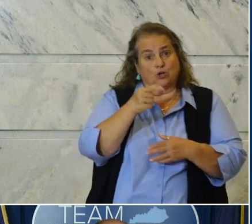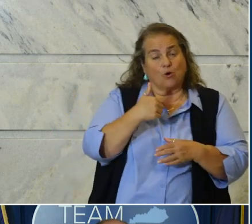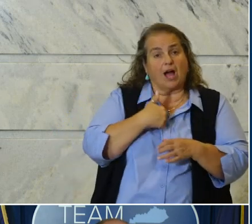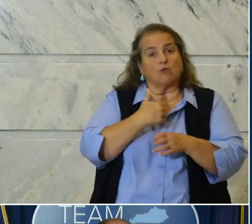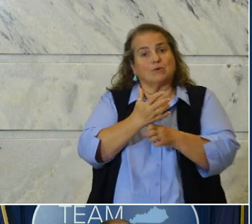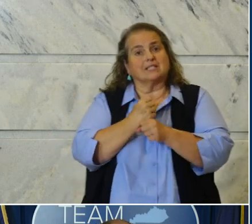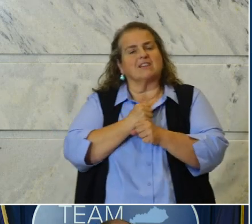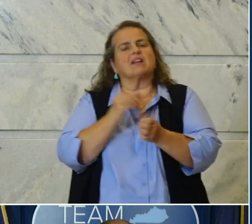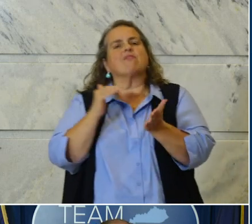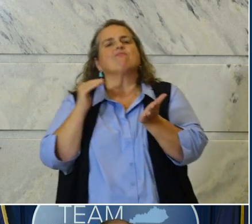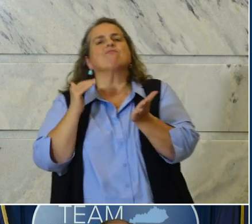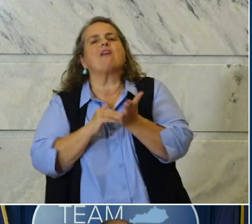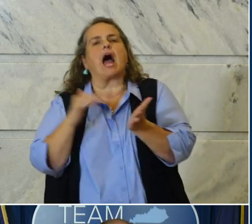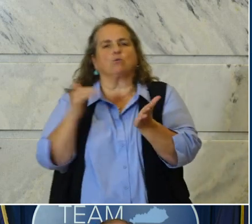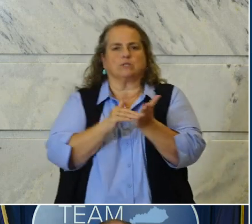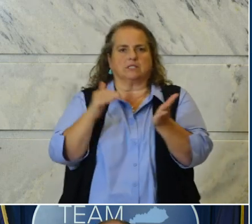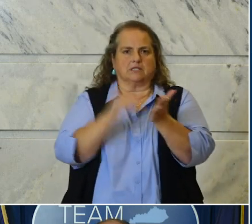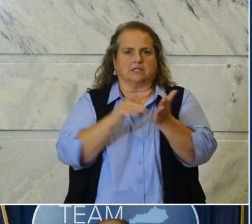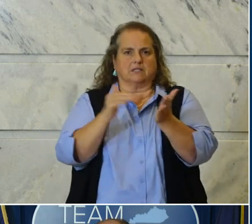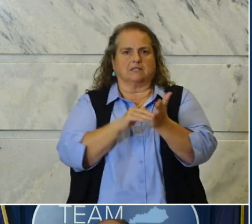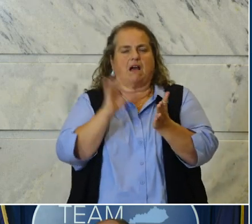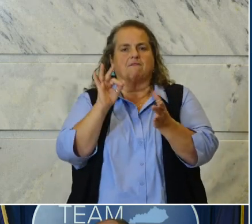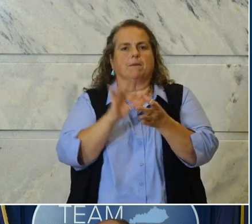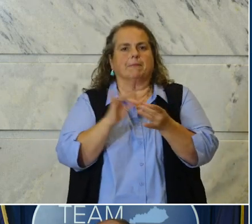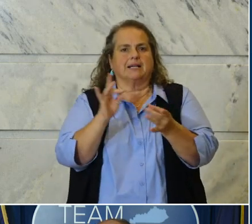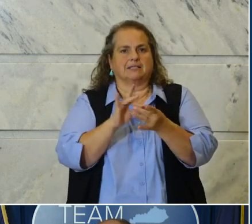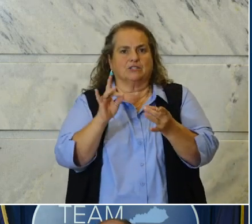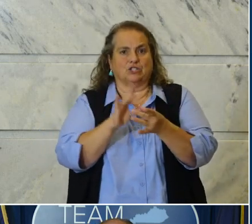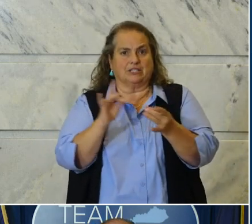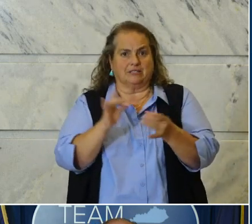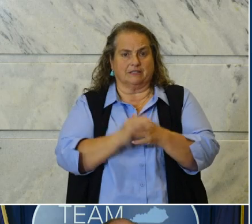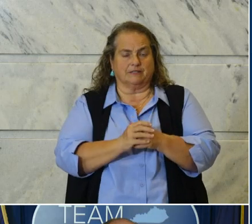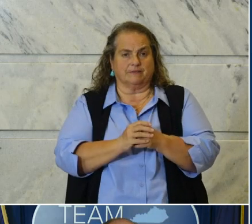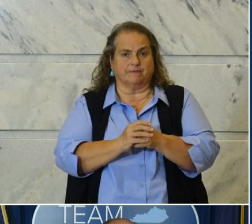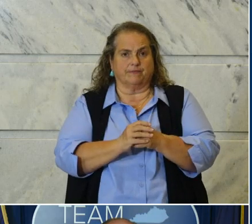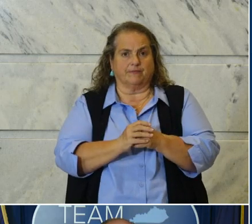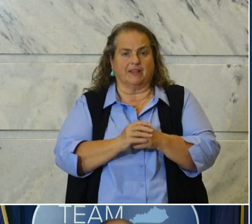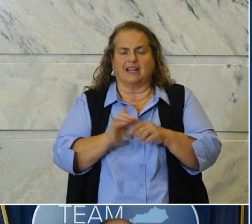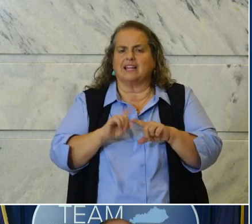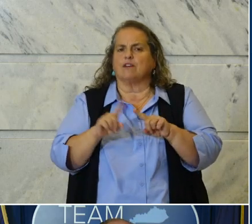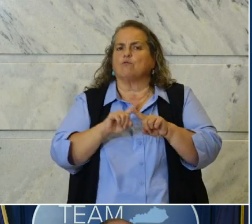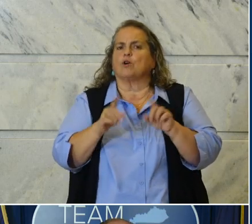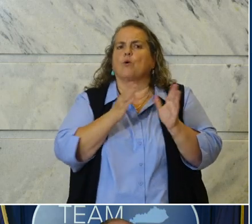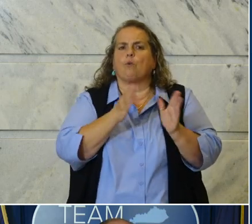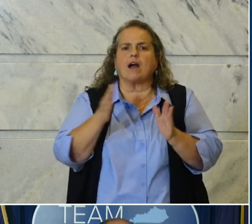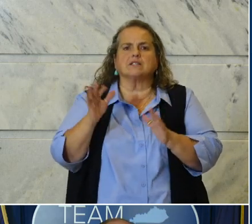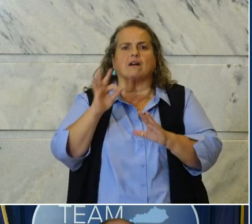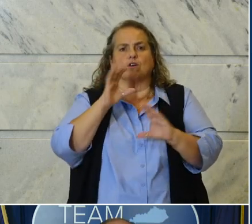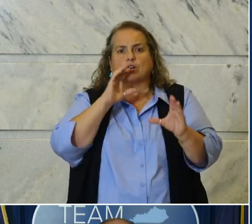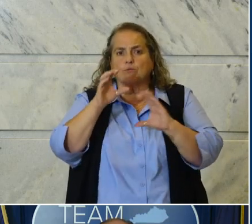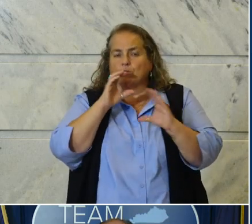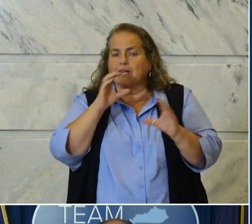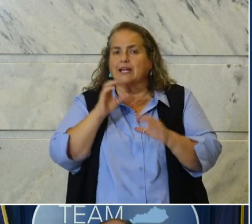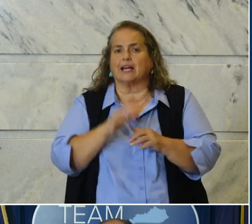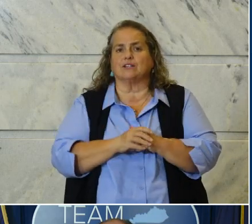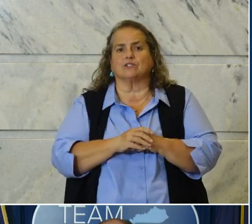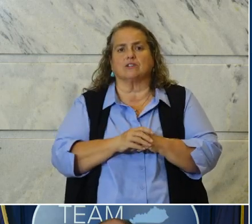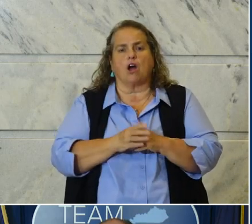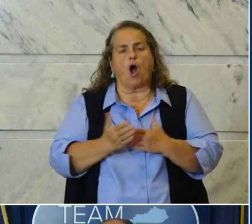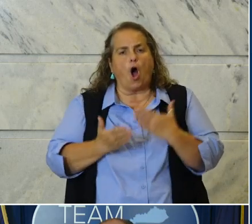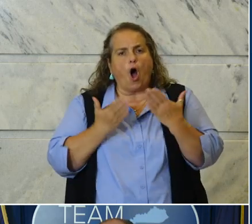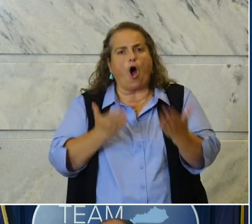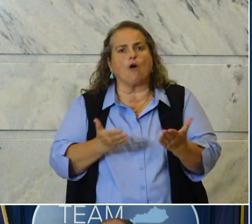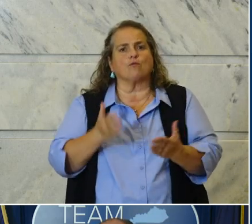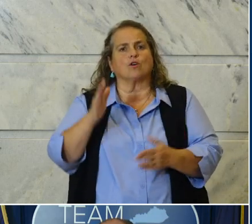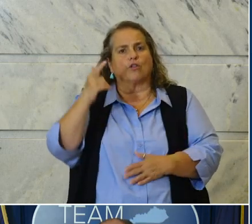received thousands of messages and different ways of communication offering their